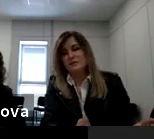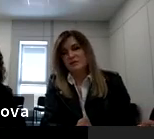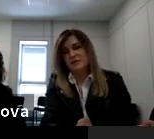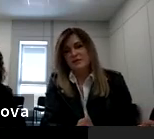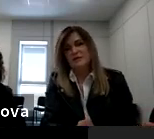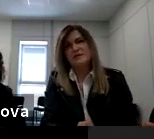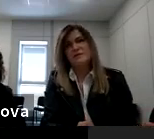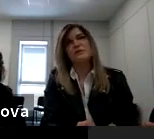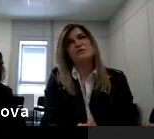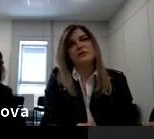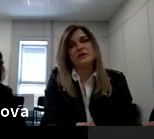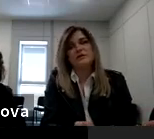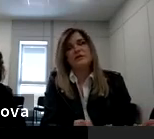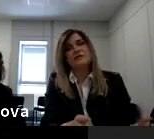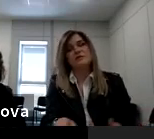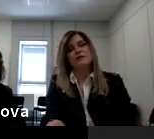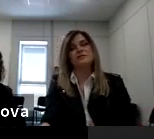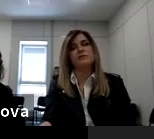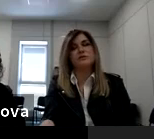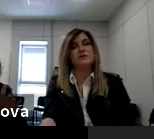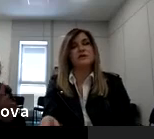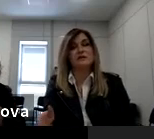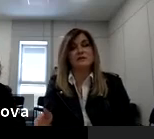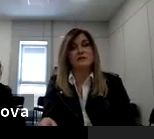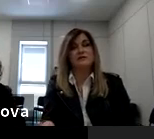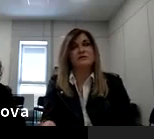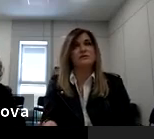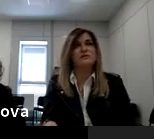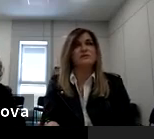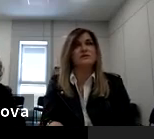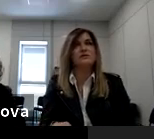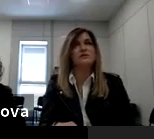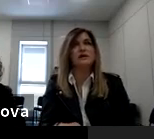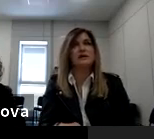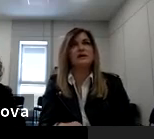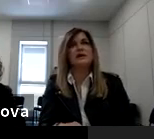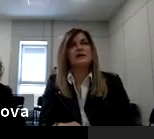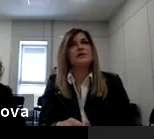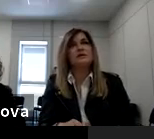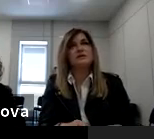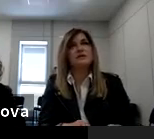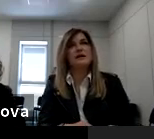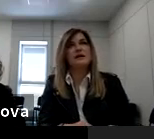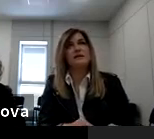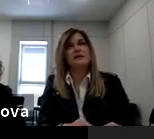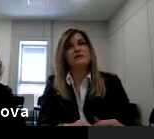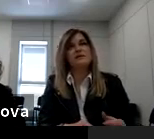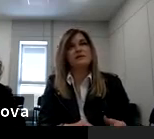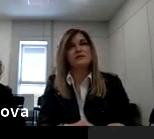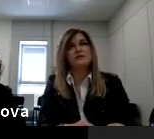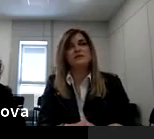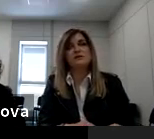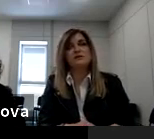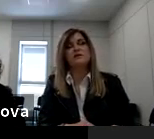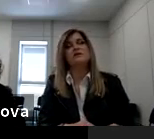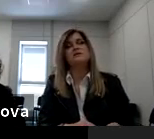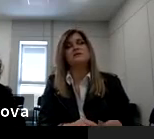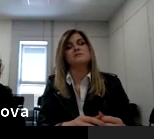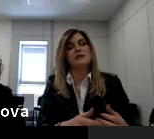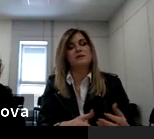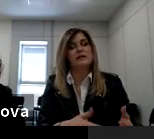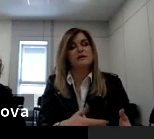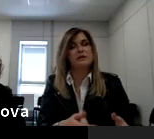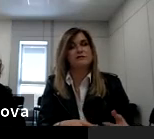project segment. Yeah, it's a project R&Ds and project sales actually. So yeah, with Interstark there is such a situation